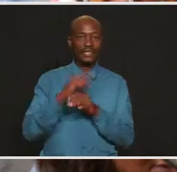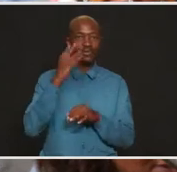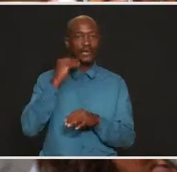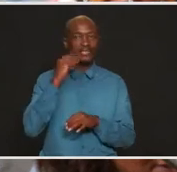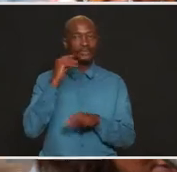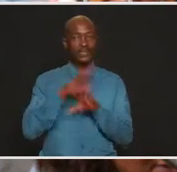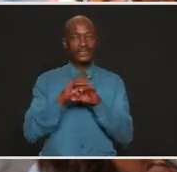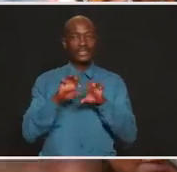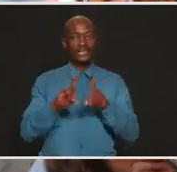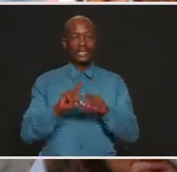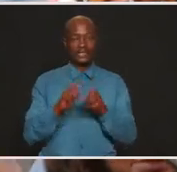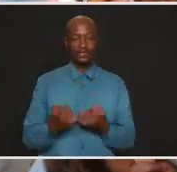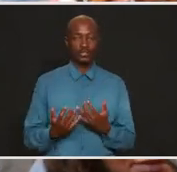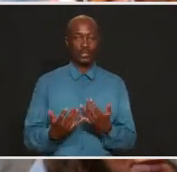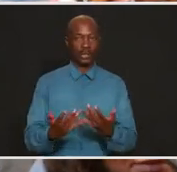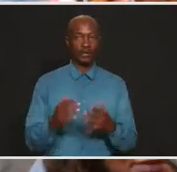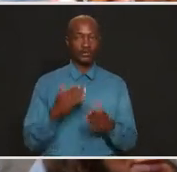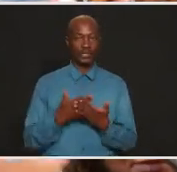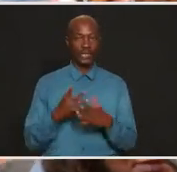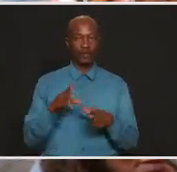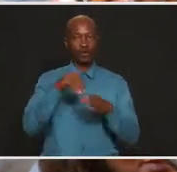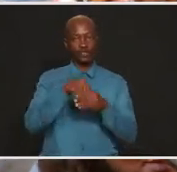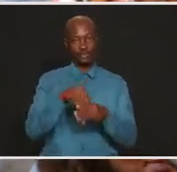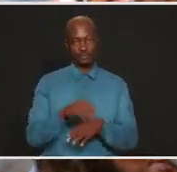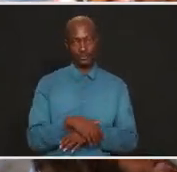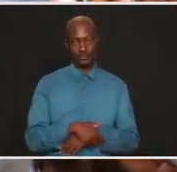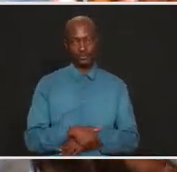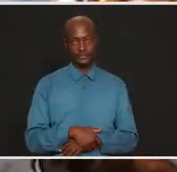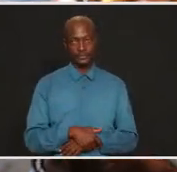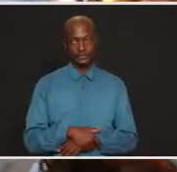Educators on the ground can contribute